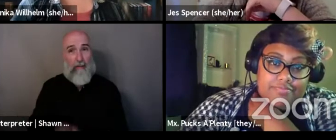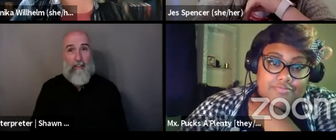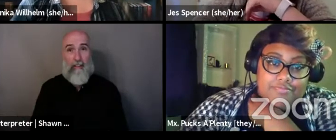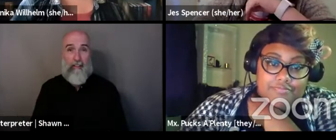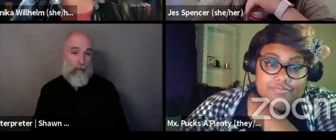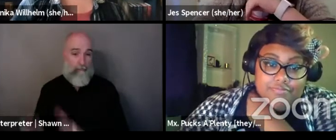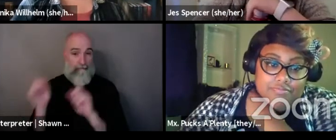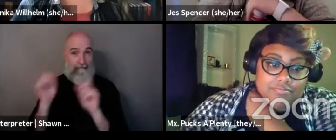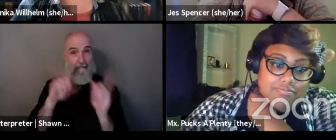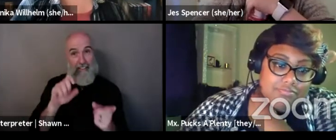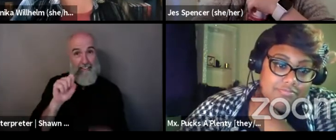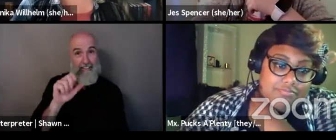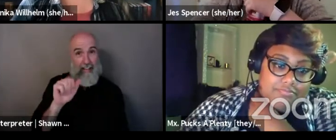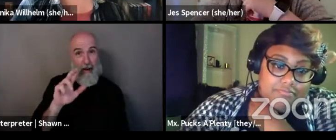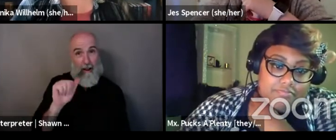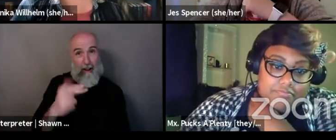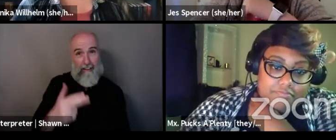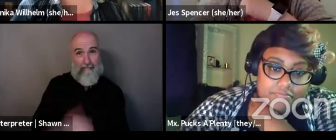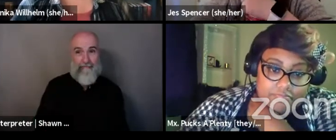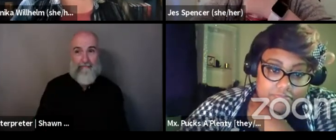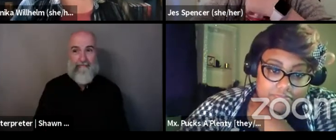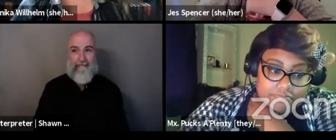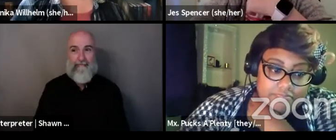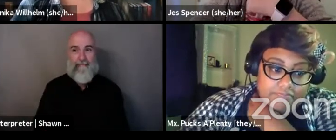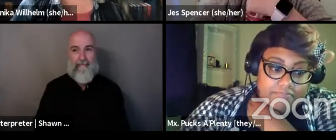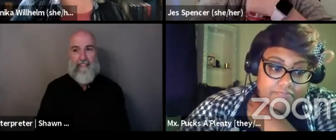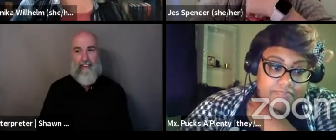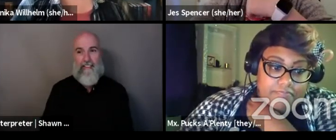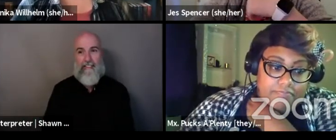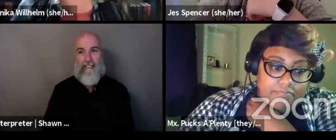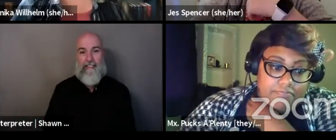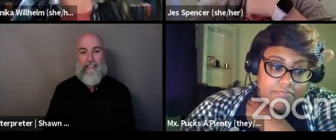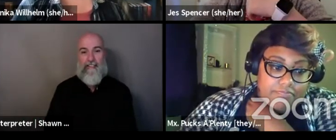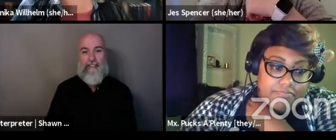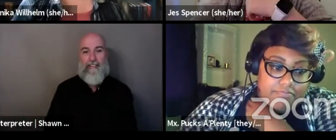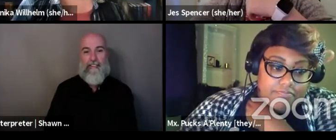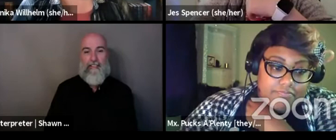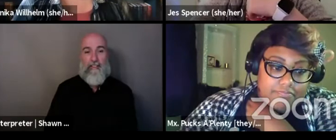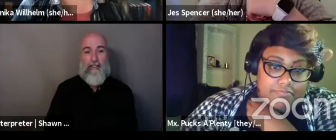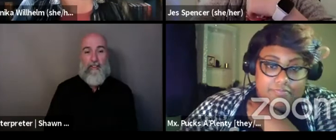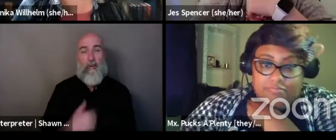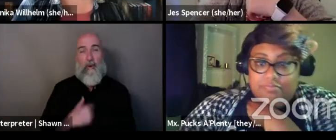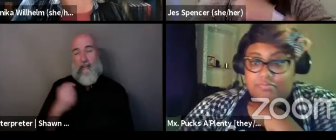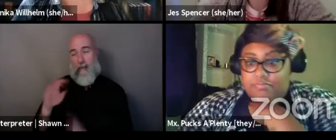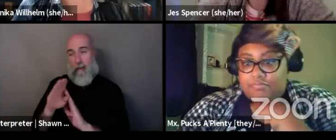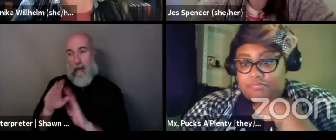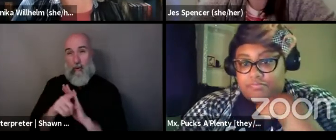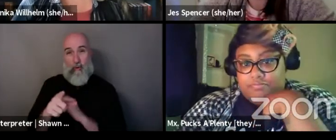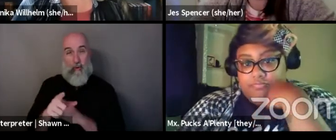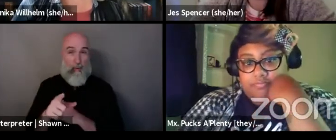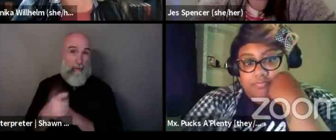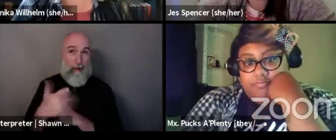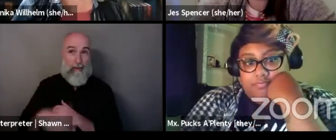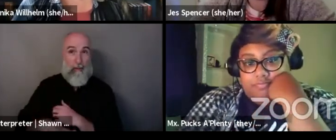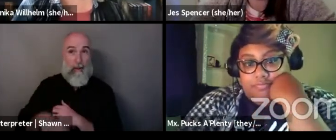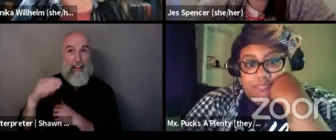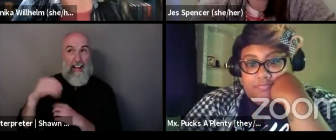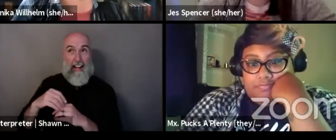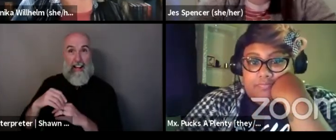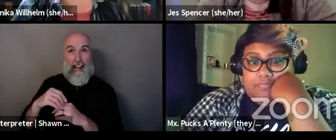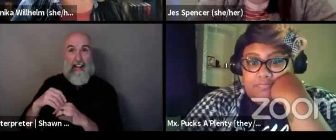Sarah. So you, we got a little bit of your background. You were basically raised in the back of a